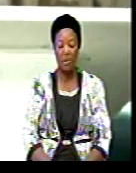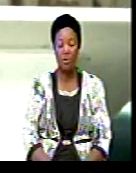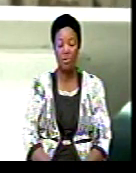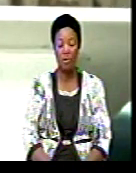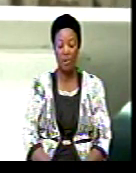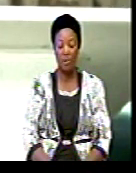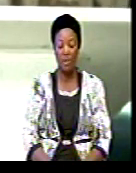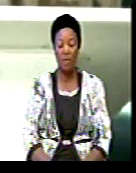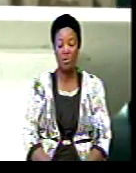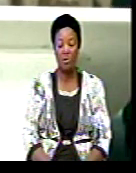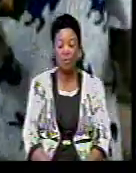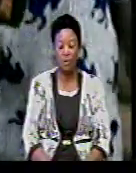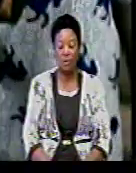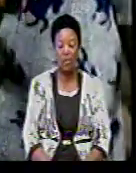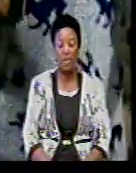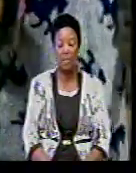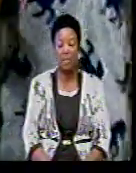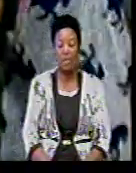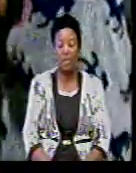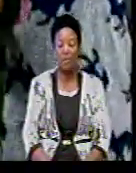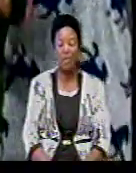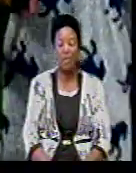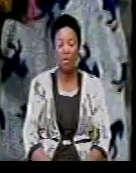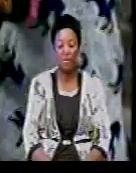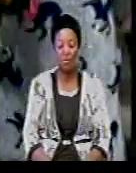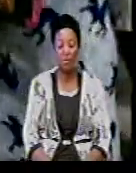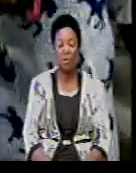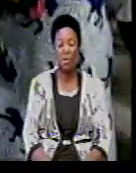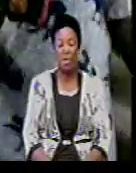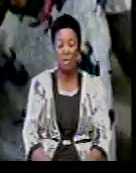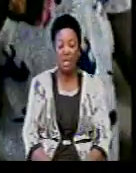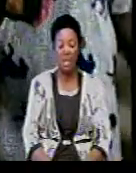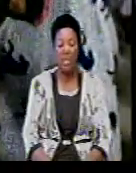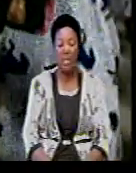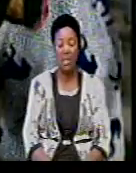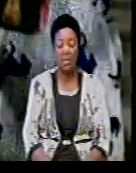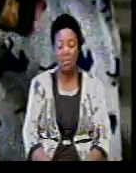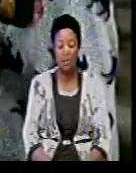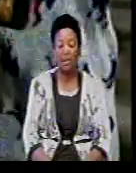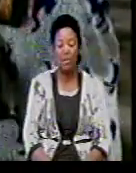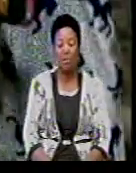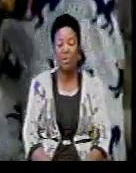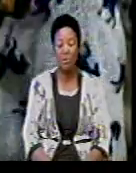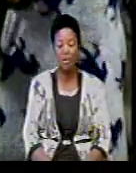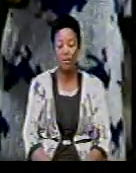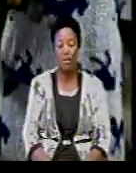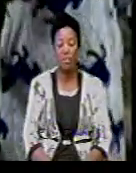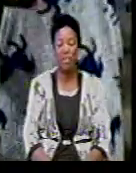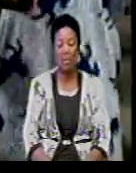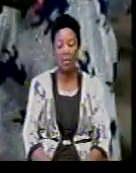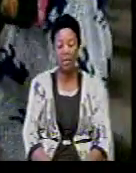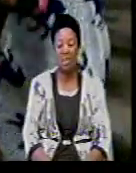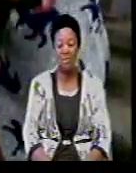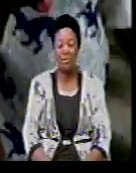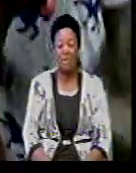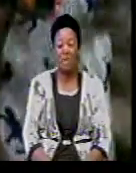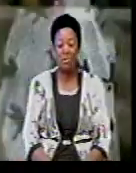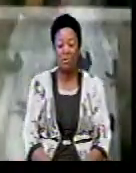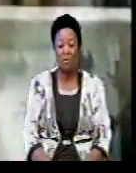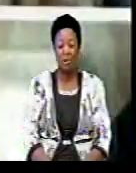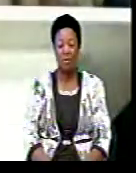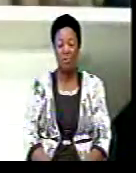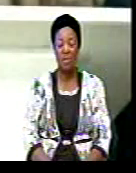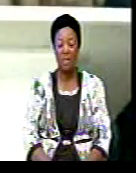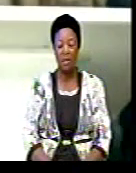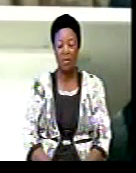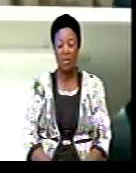Lord, touch me. I will not leave your presence the way I came. Touch me tonight.